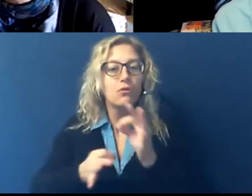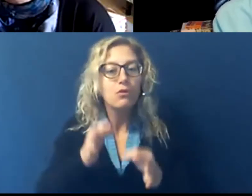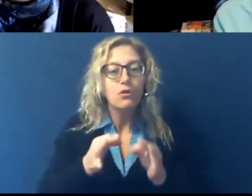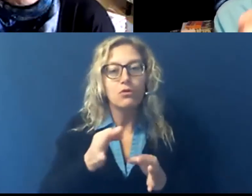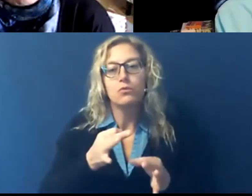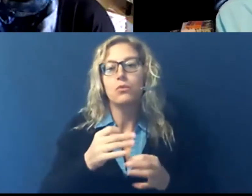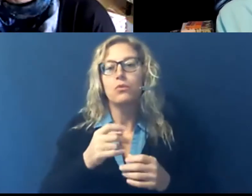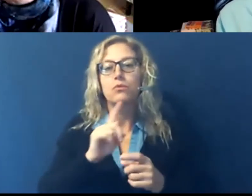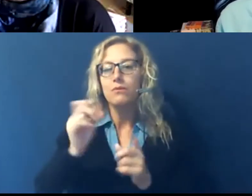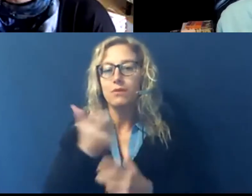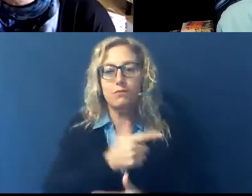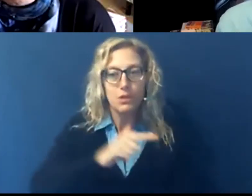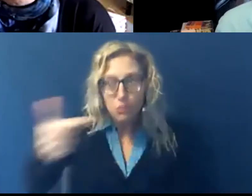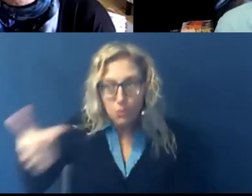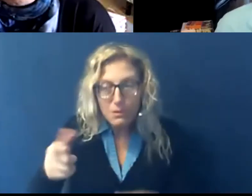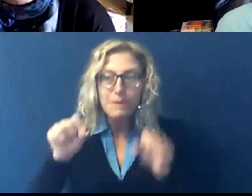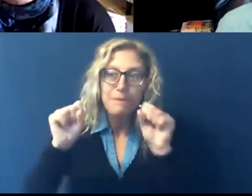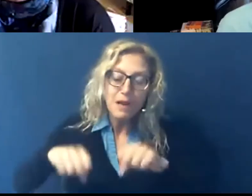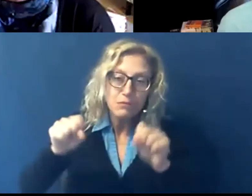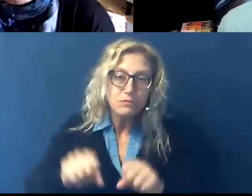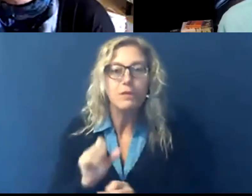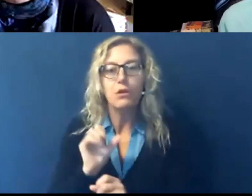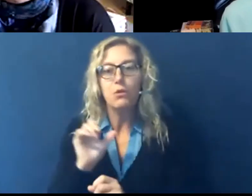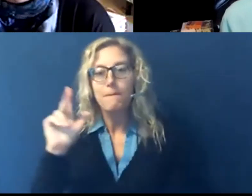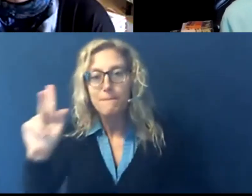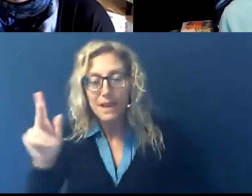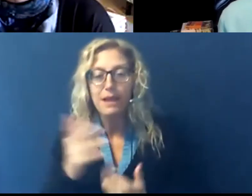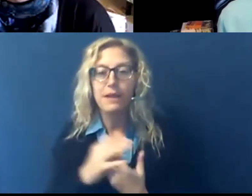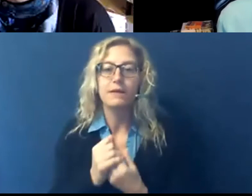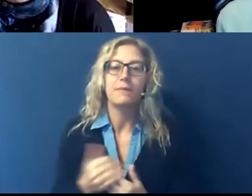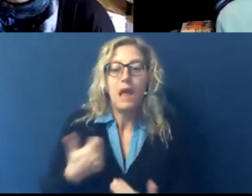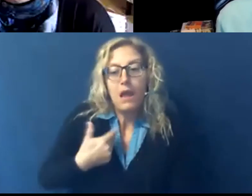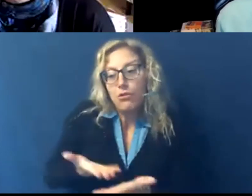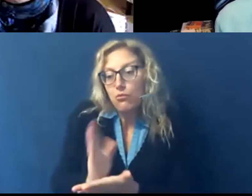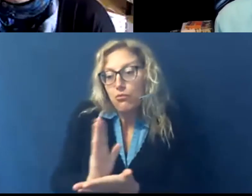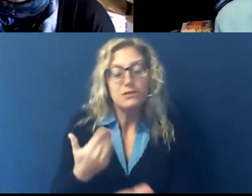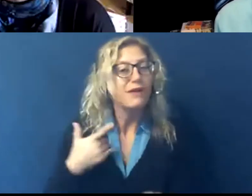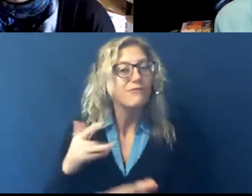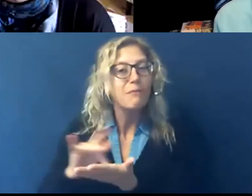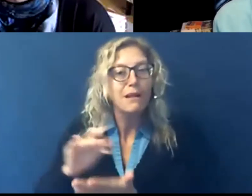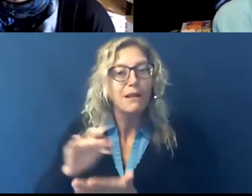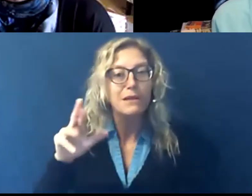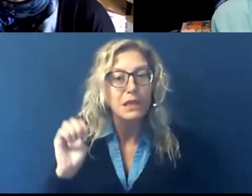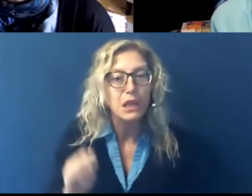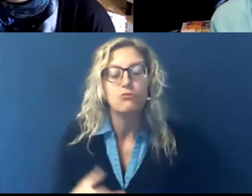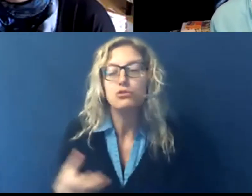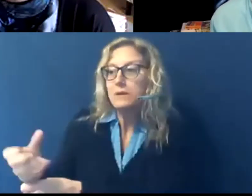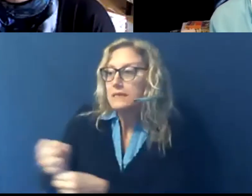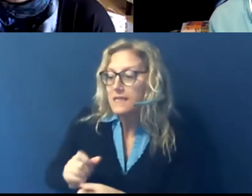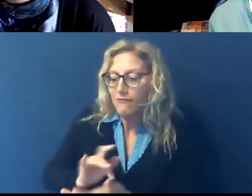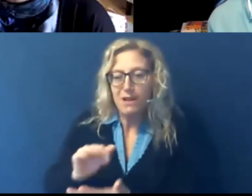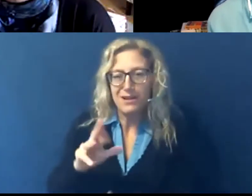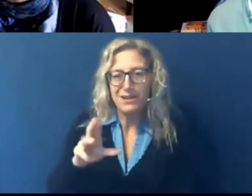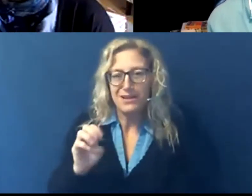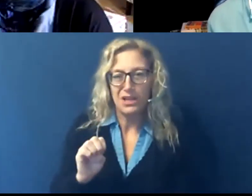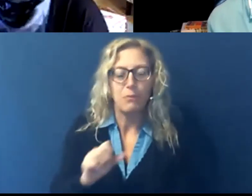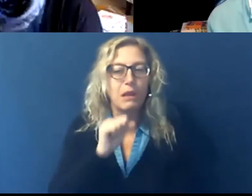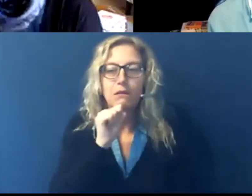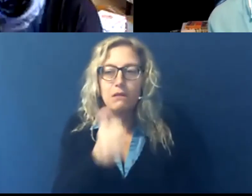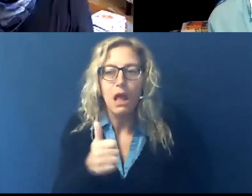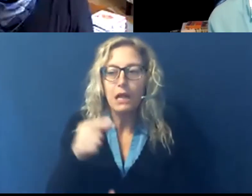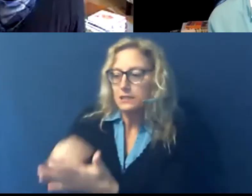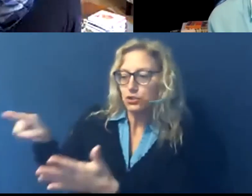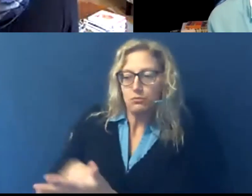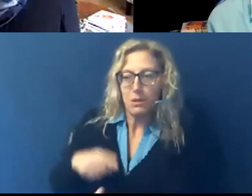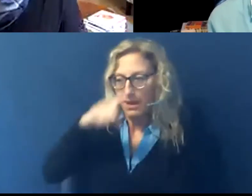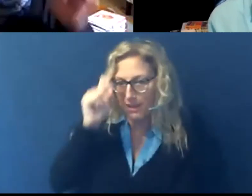is potentially going back up. The right to have medical care, to receive medical care, not be subject to discrimination because